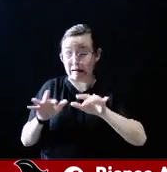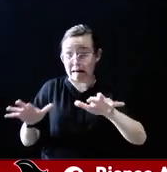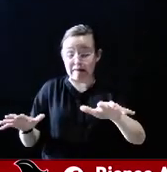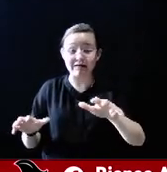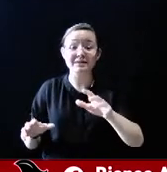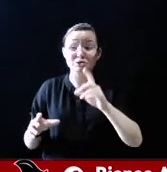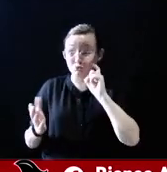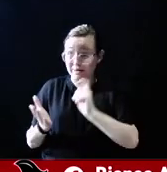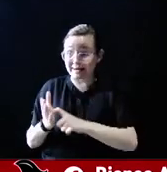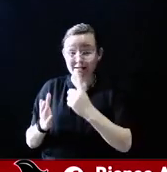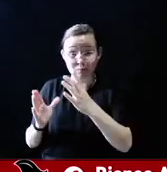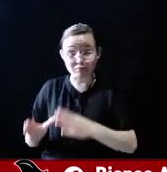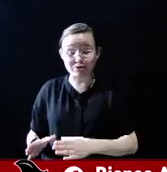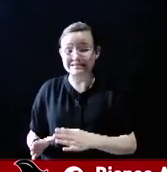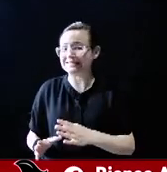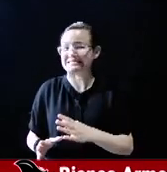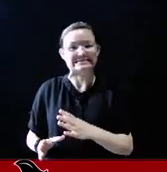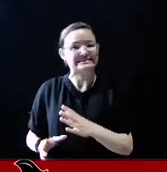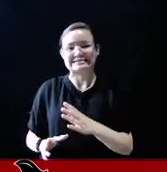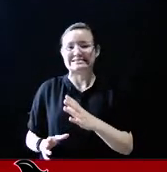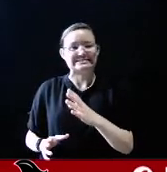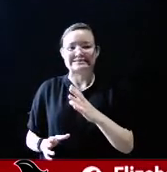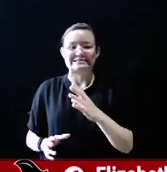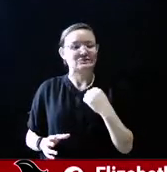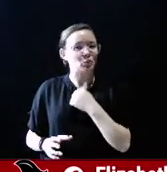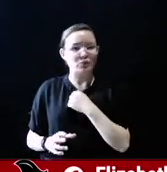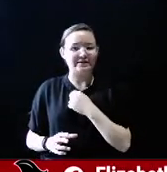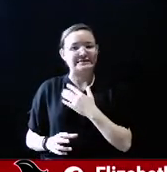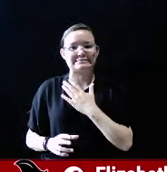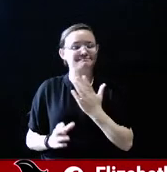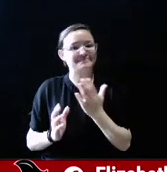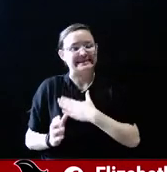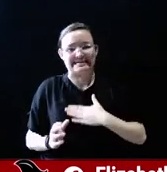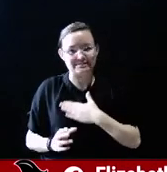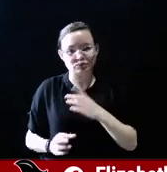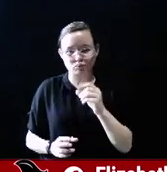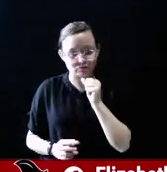individual graduate is highly discouraged.